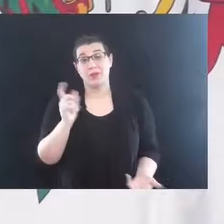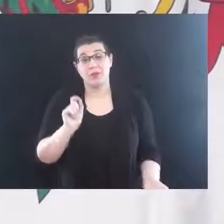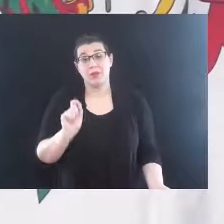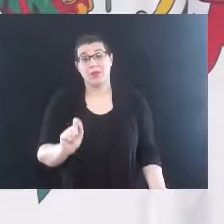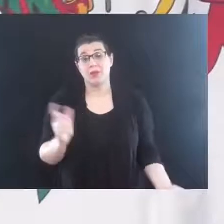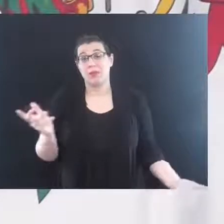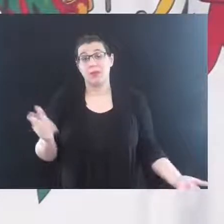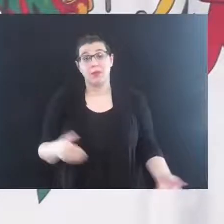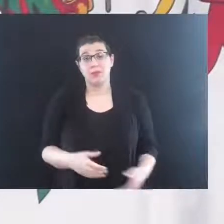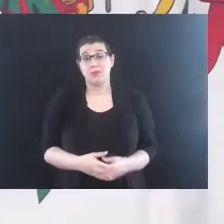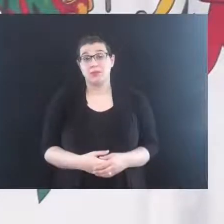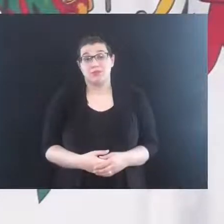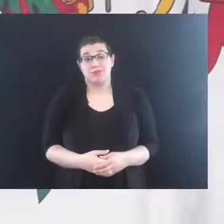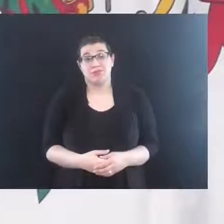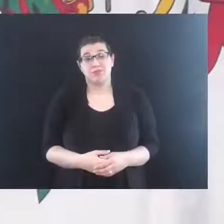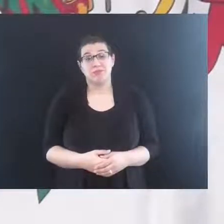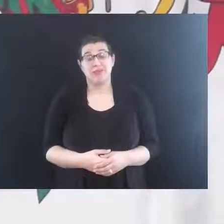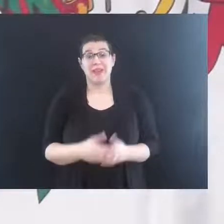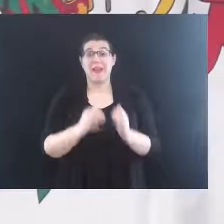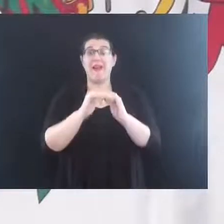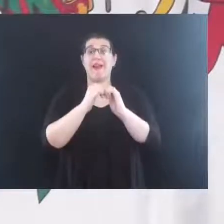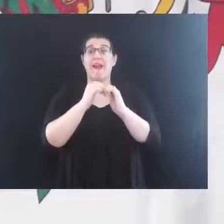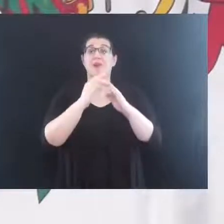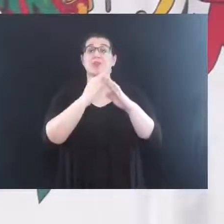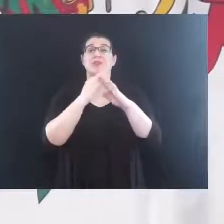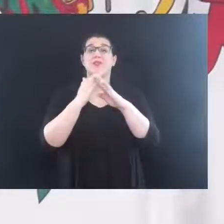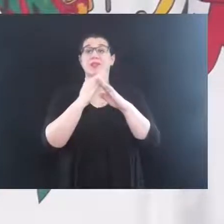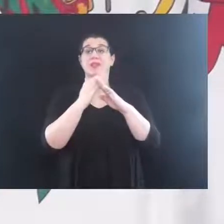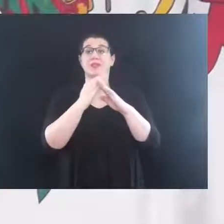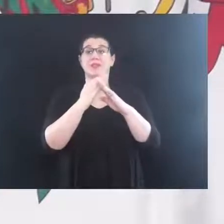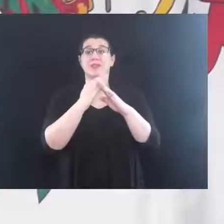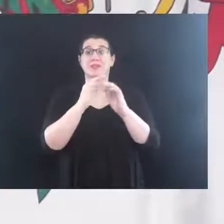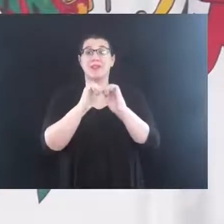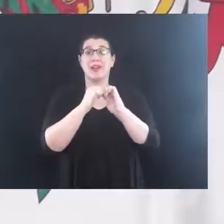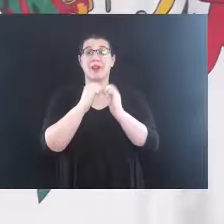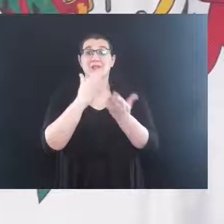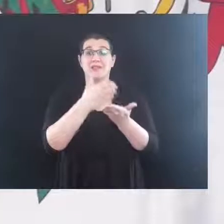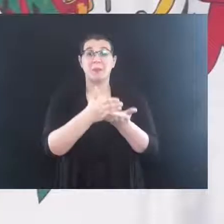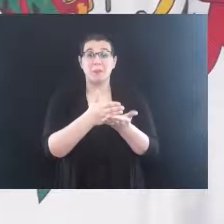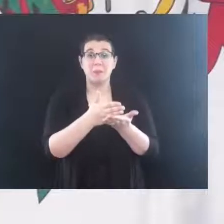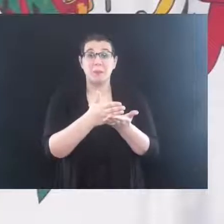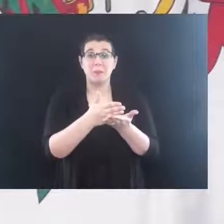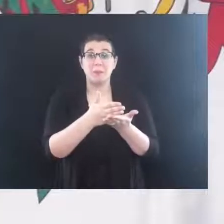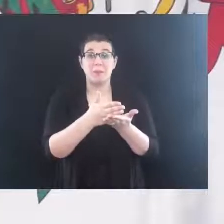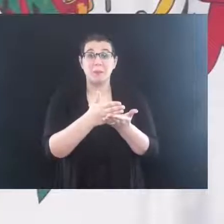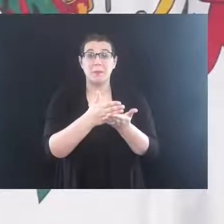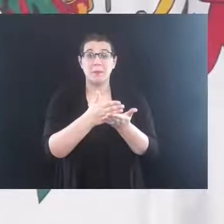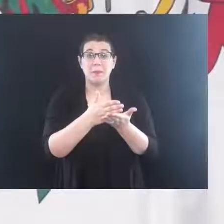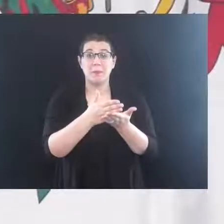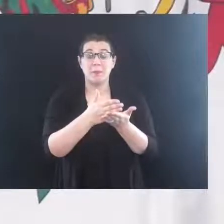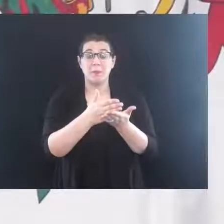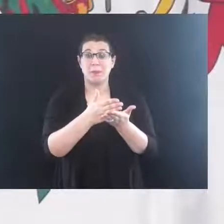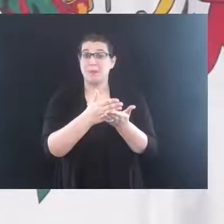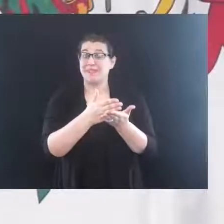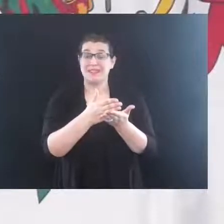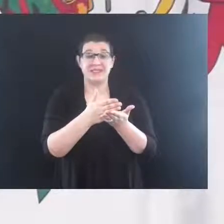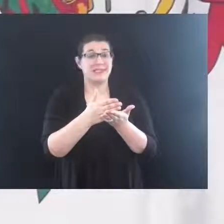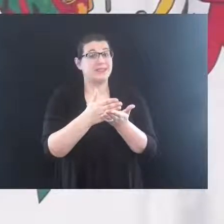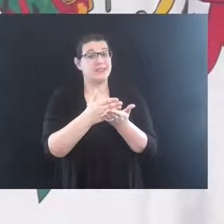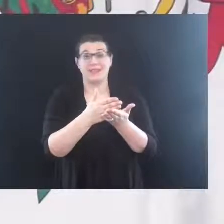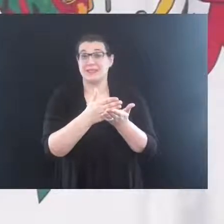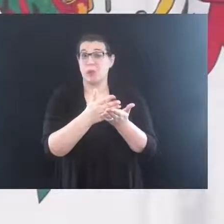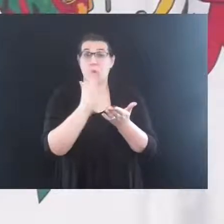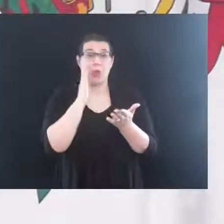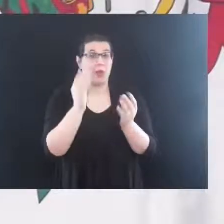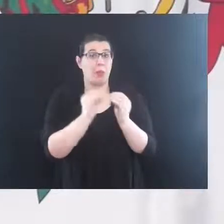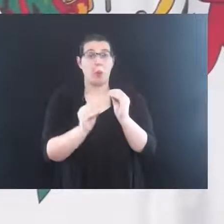And the only way we can stop it from being a bunch more and then a whole lot more on top of that,